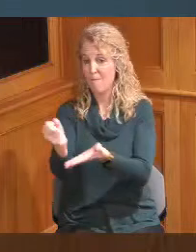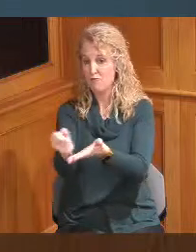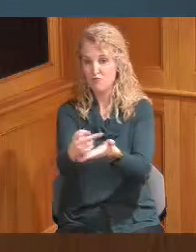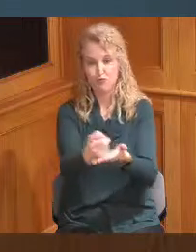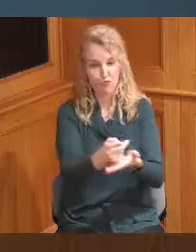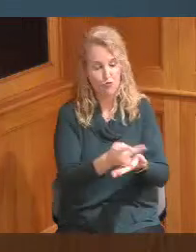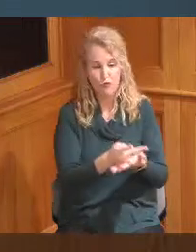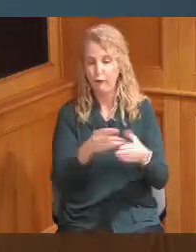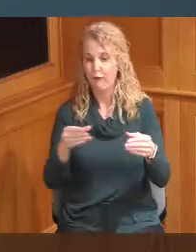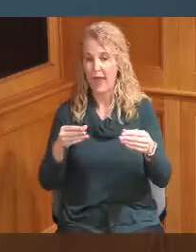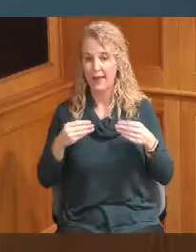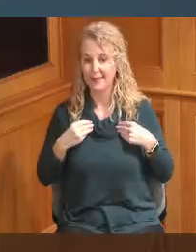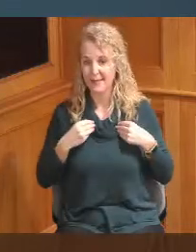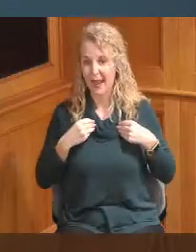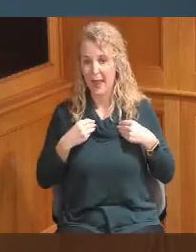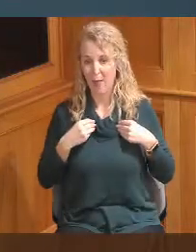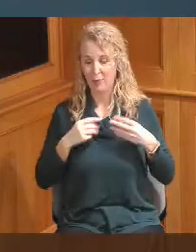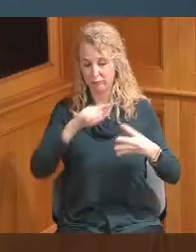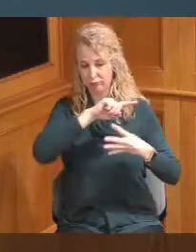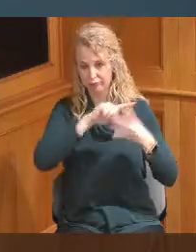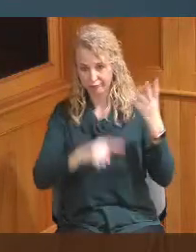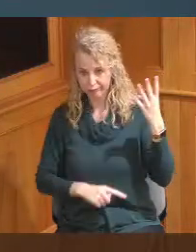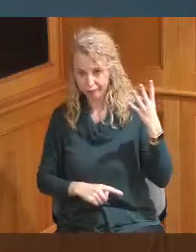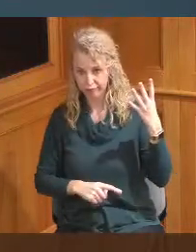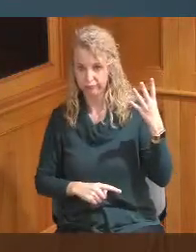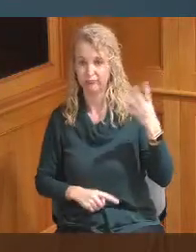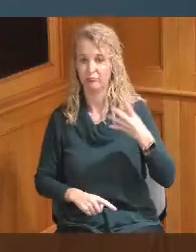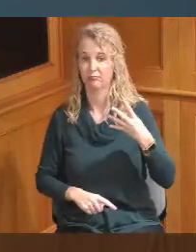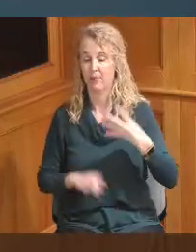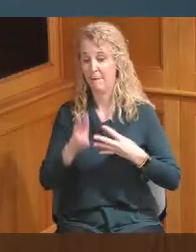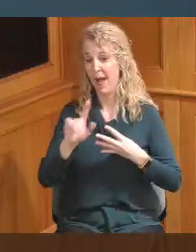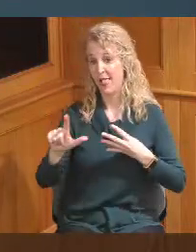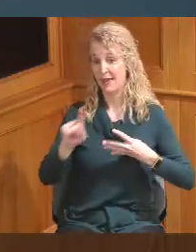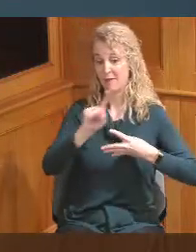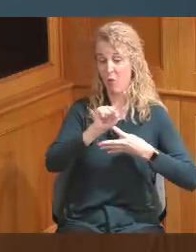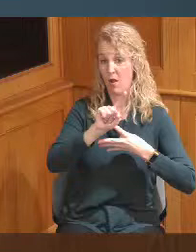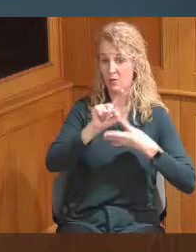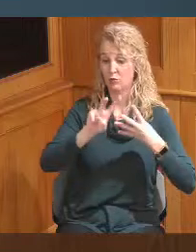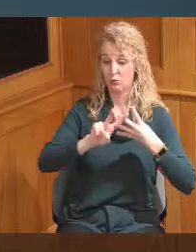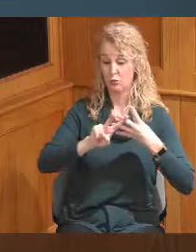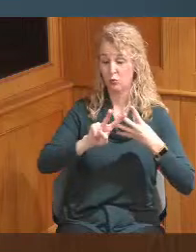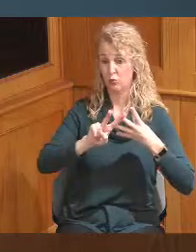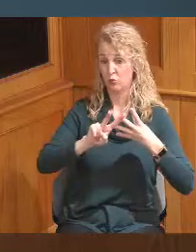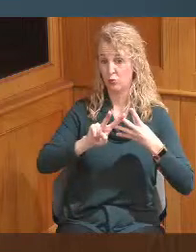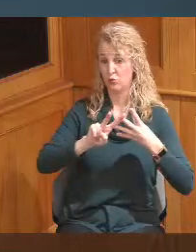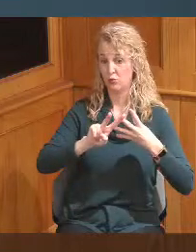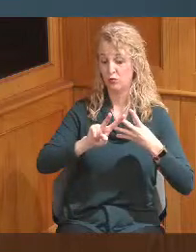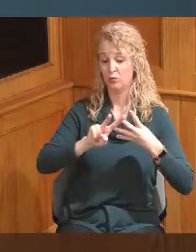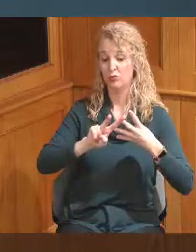approve and accept, for the record, items by leave number 1, 2,